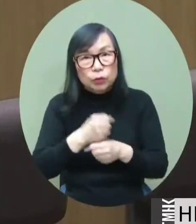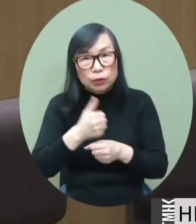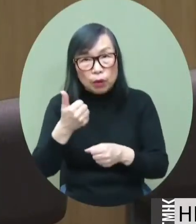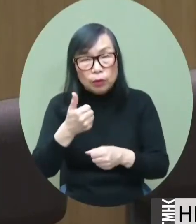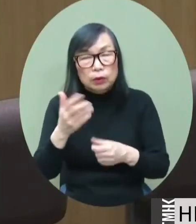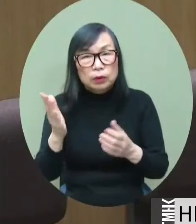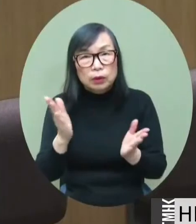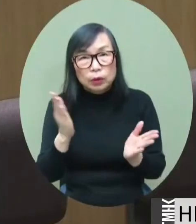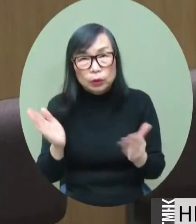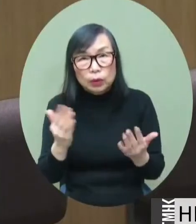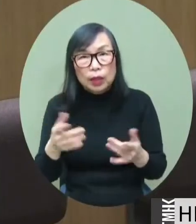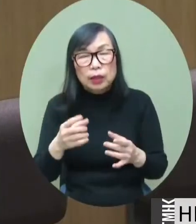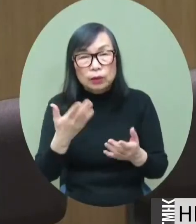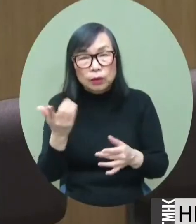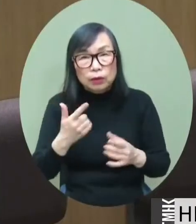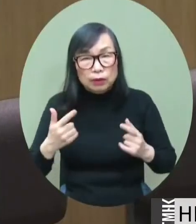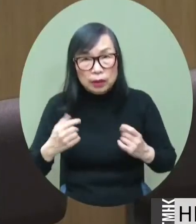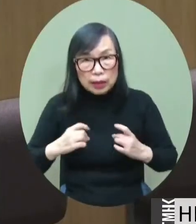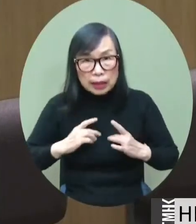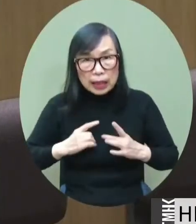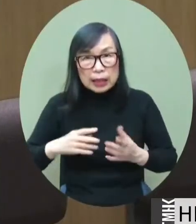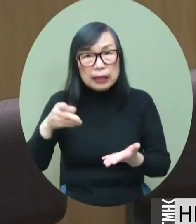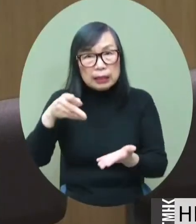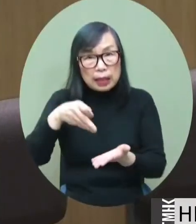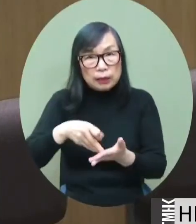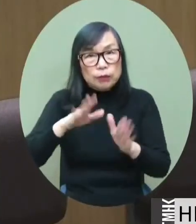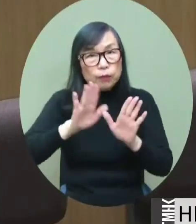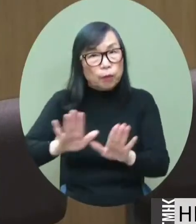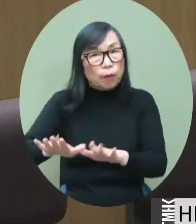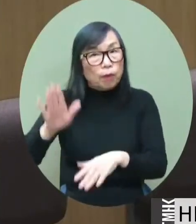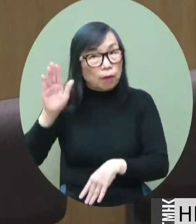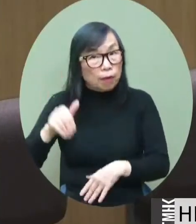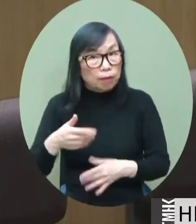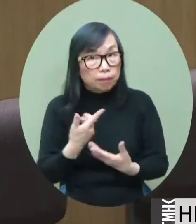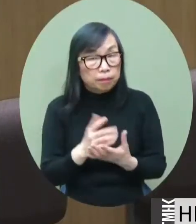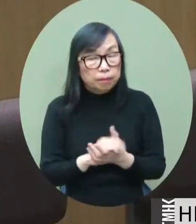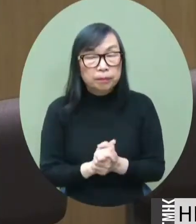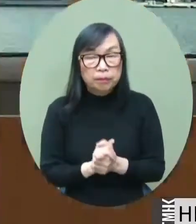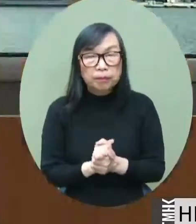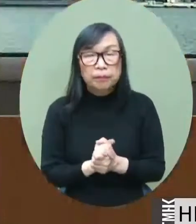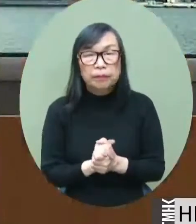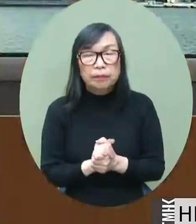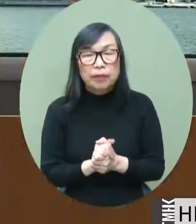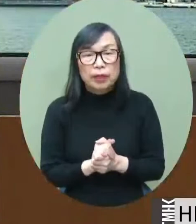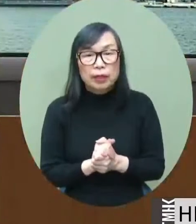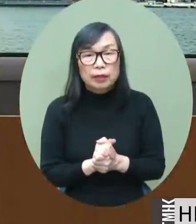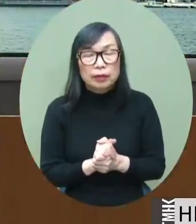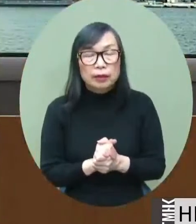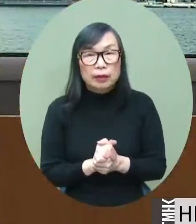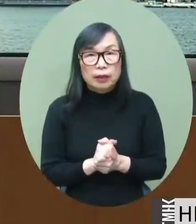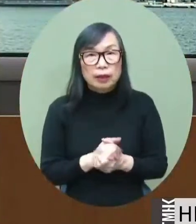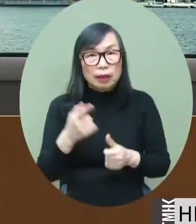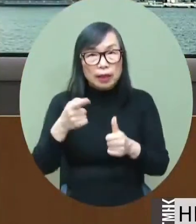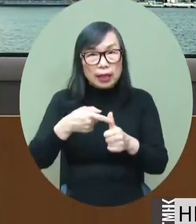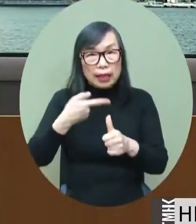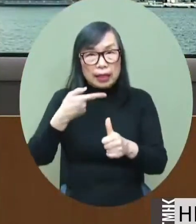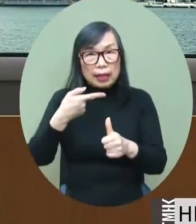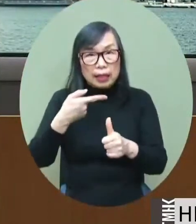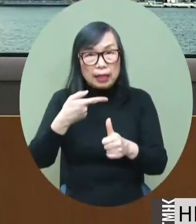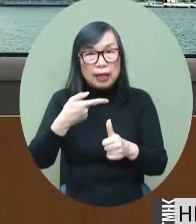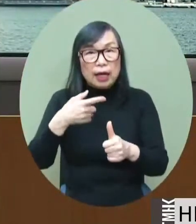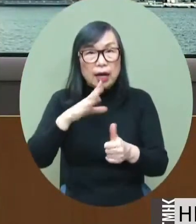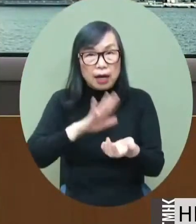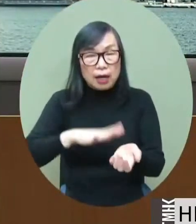drugs. How can you improve on the delivery mechanism? How would you encourage more private doctors to join in the plan? Thank